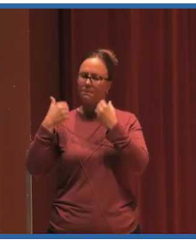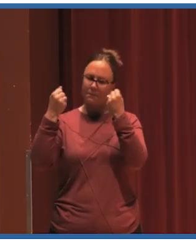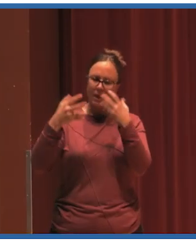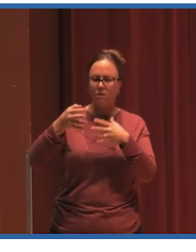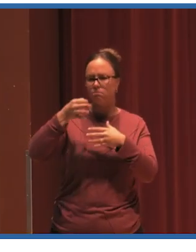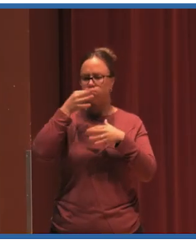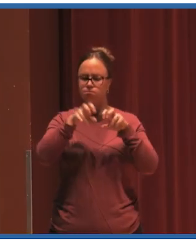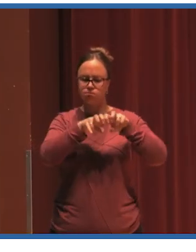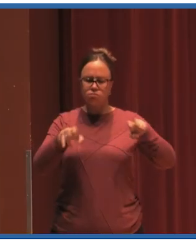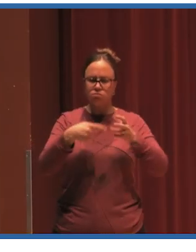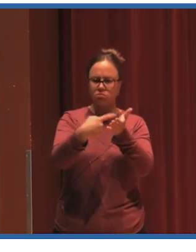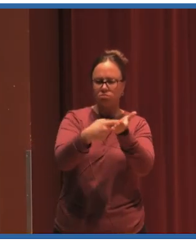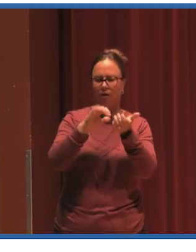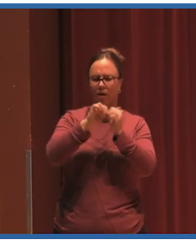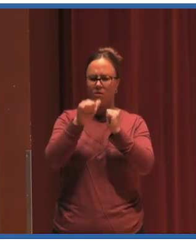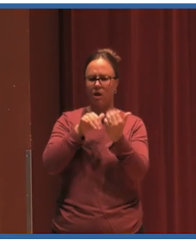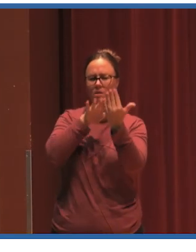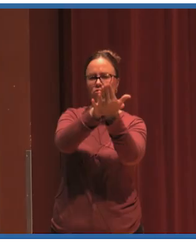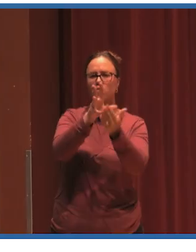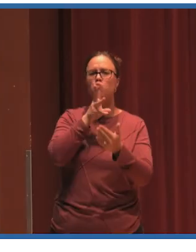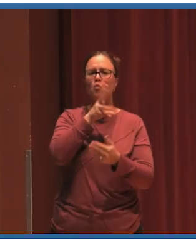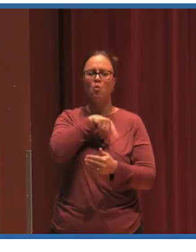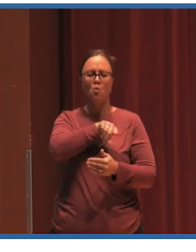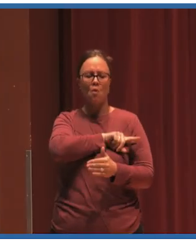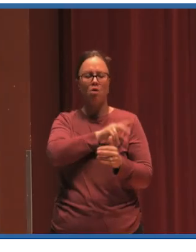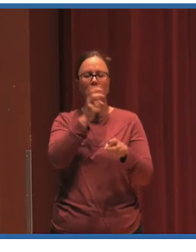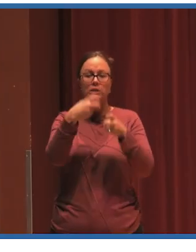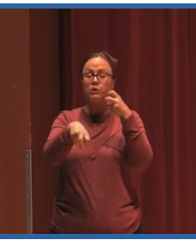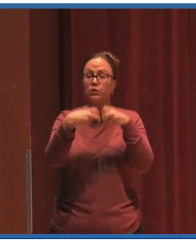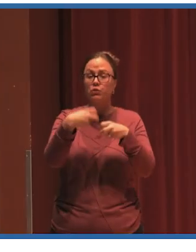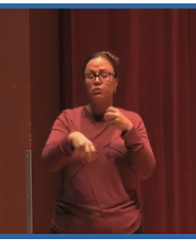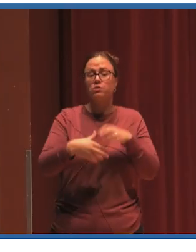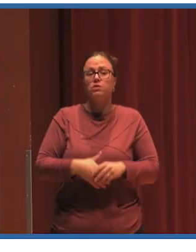about how Iowa can address its water quality issues,